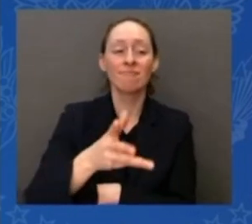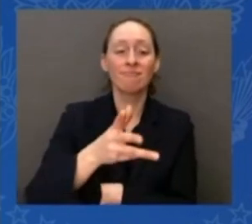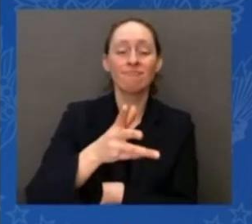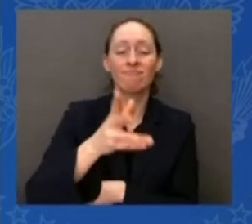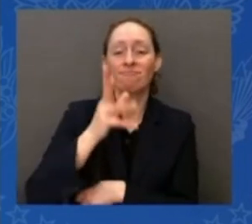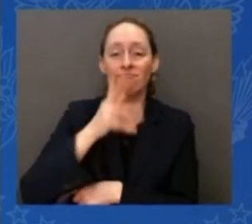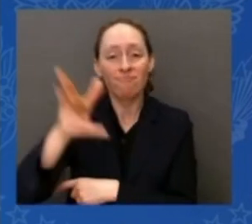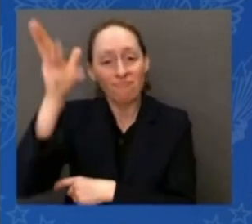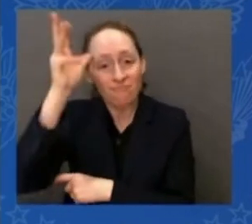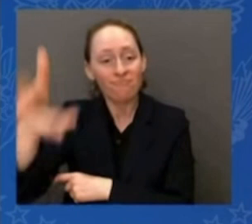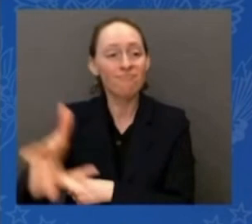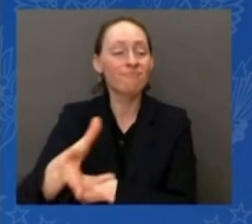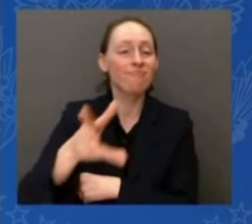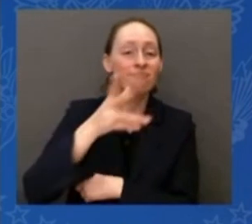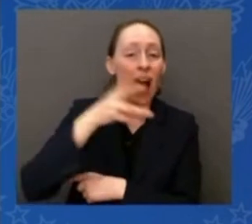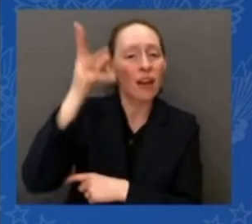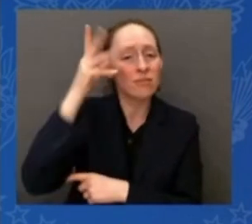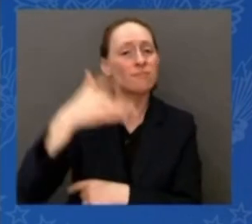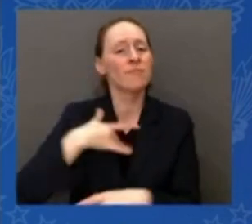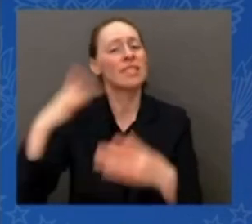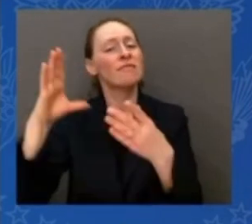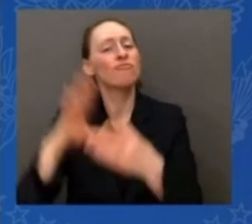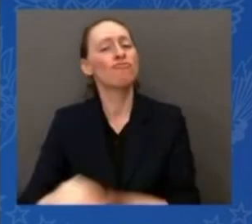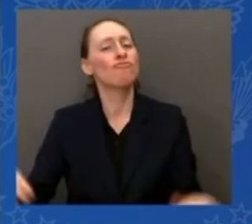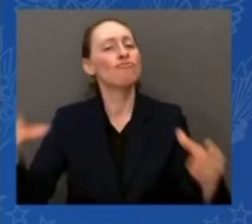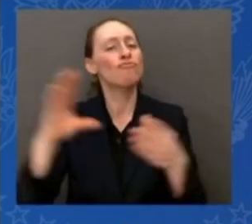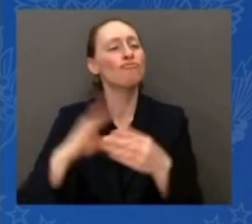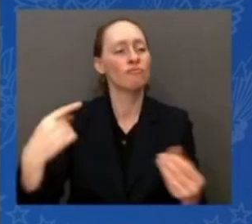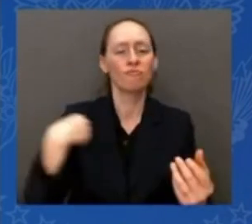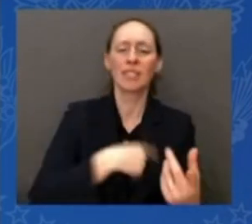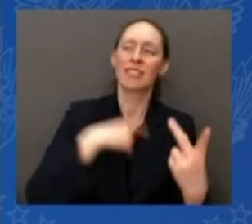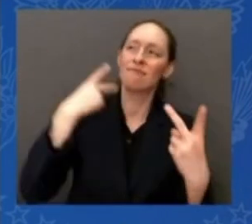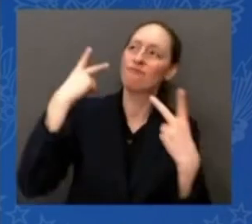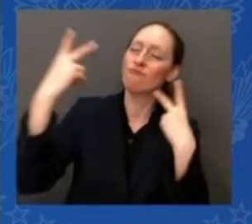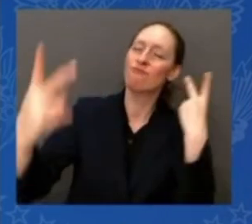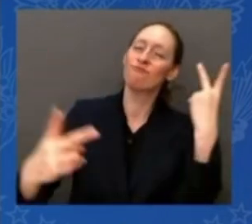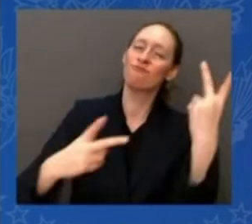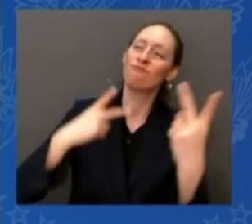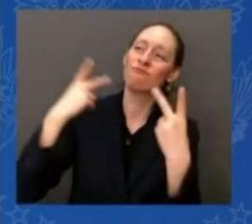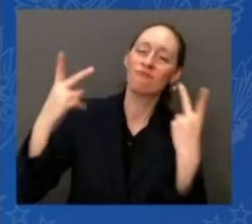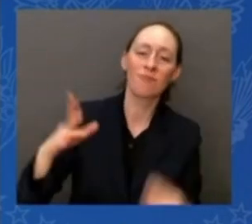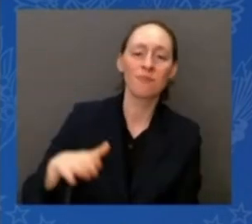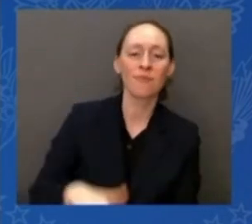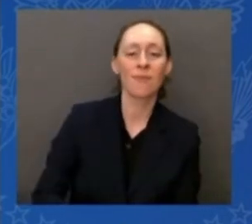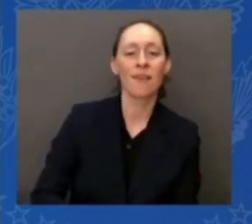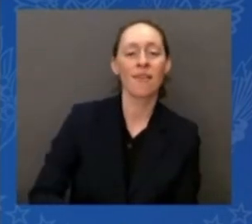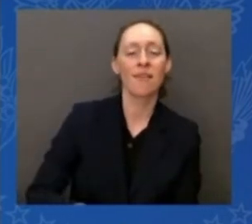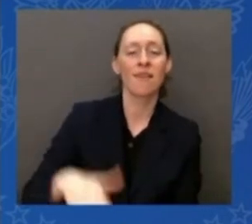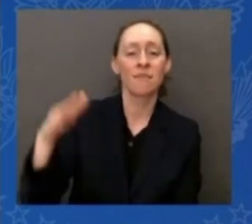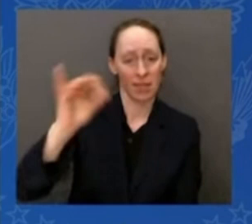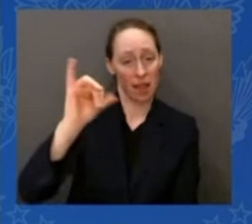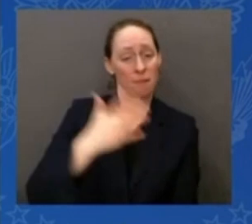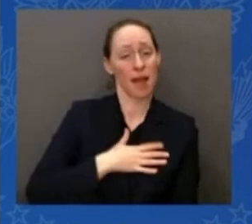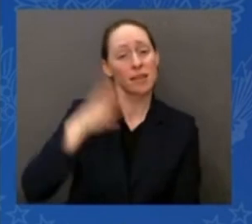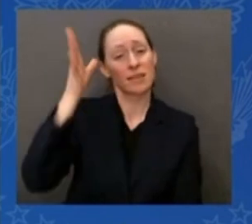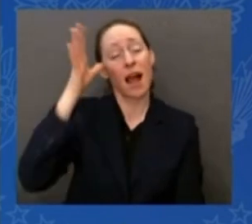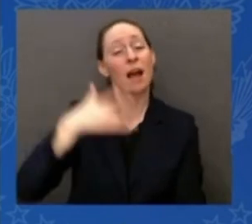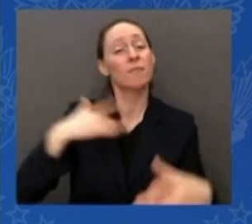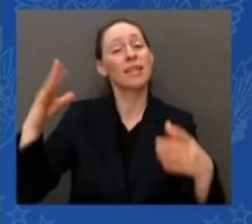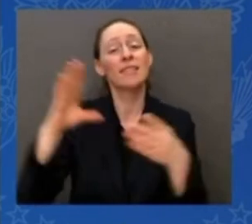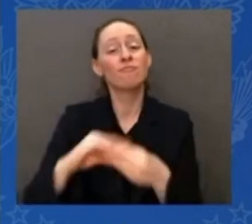my dad, I know some of you are tired hearing him say, my dad used to say, and he meant it, a job is about a lot more than a